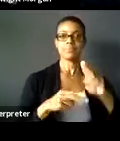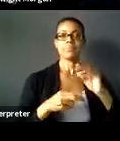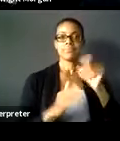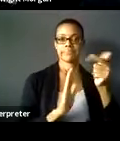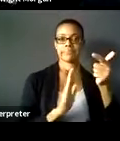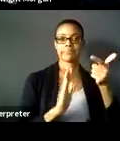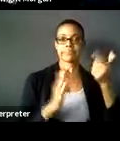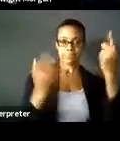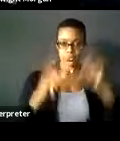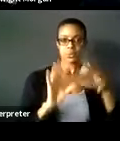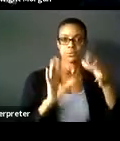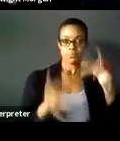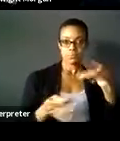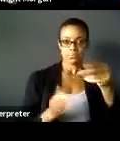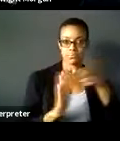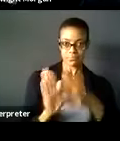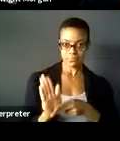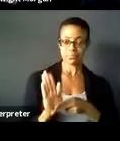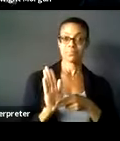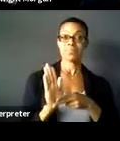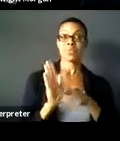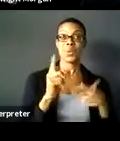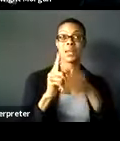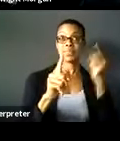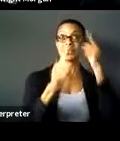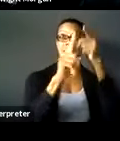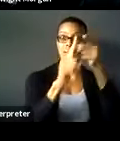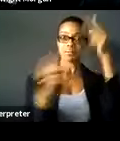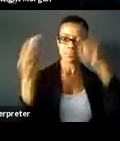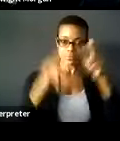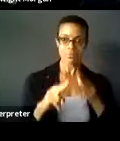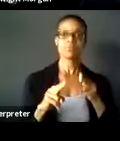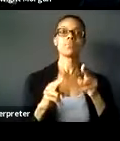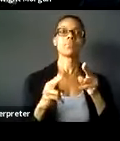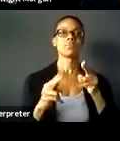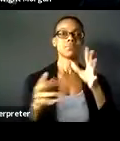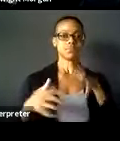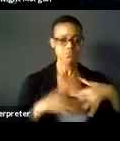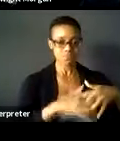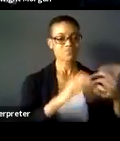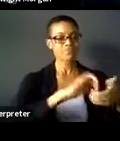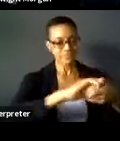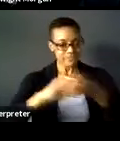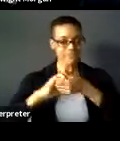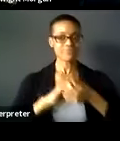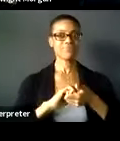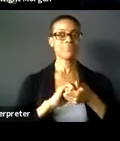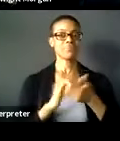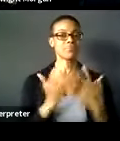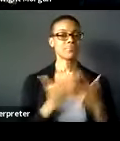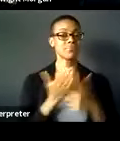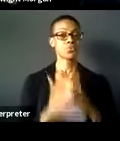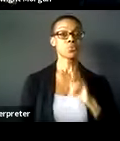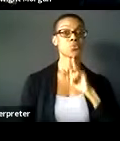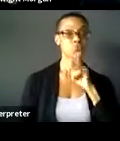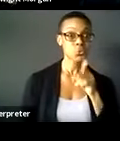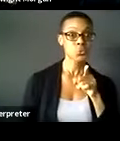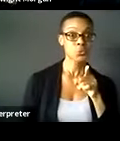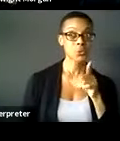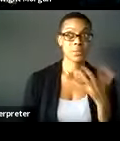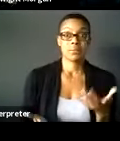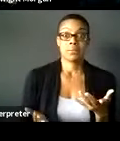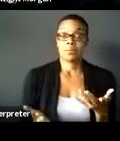in order for us to get to a point of reconciliation, we need to talk about the truth. And how you interpret the truth, not my problem. The truth is the